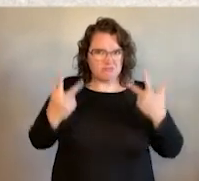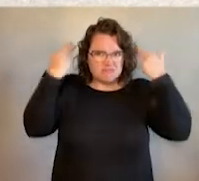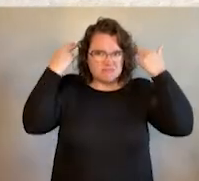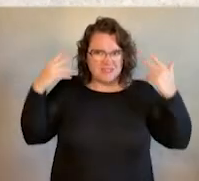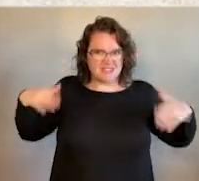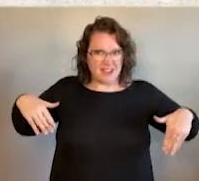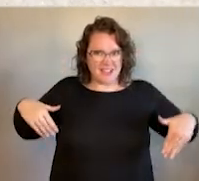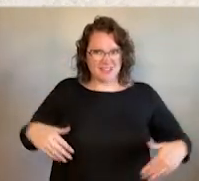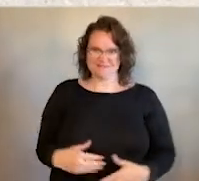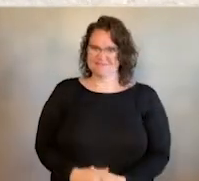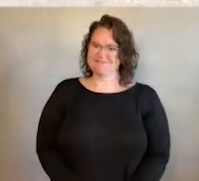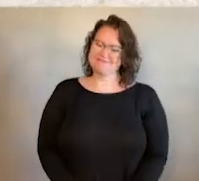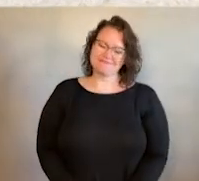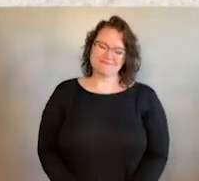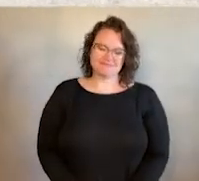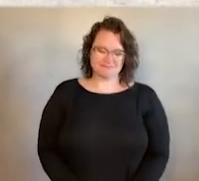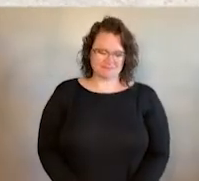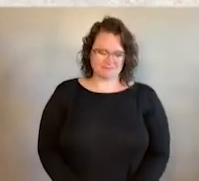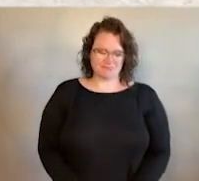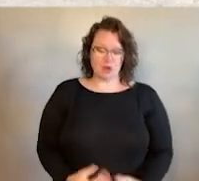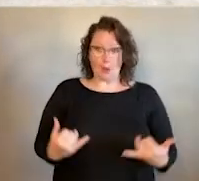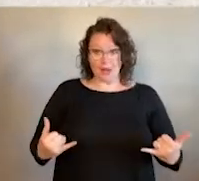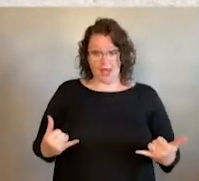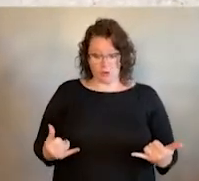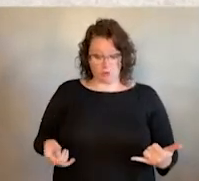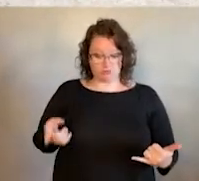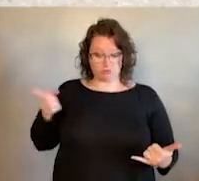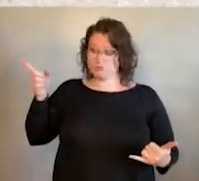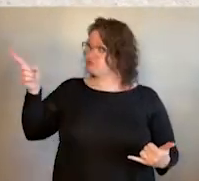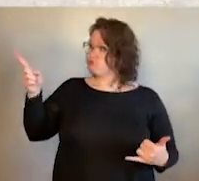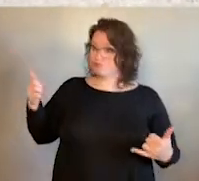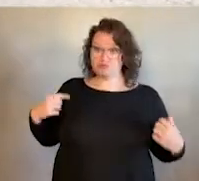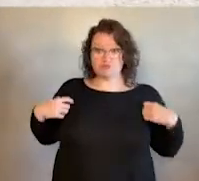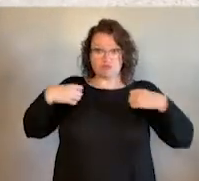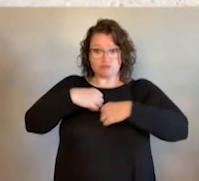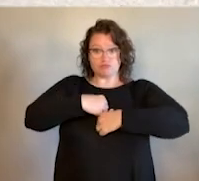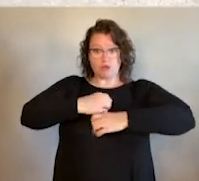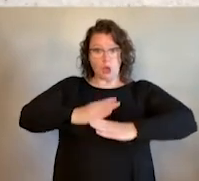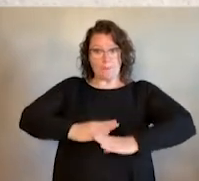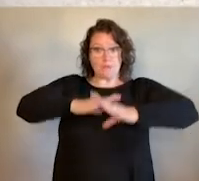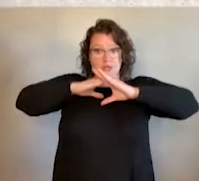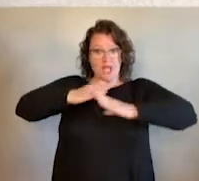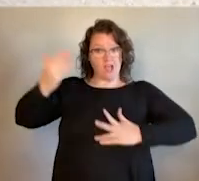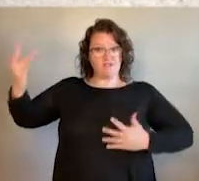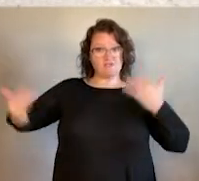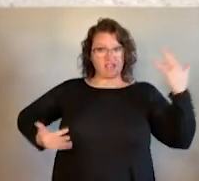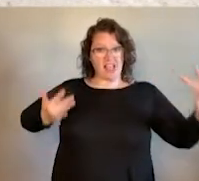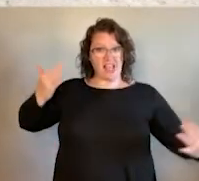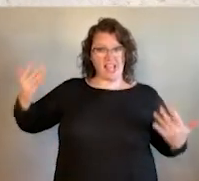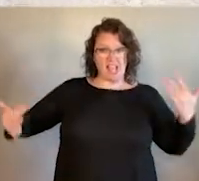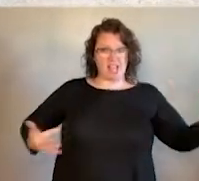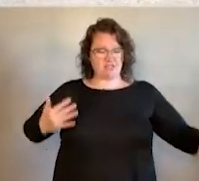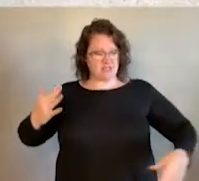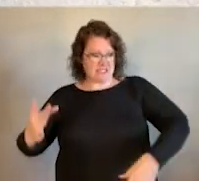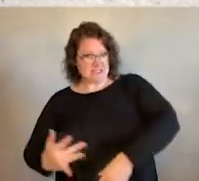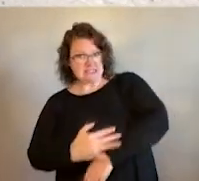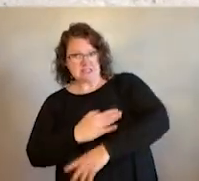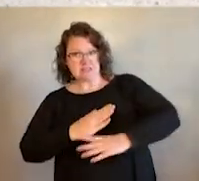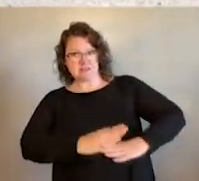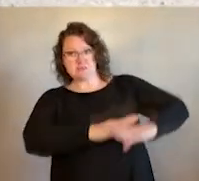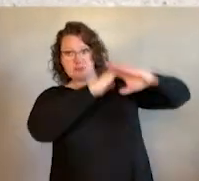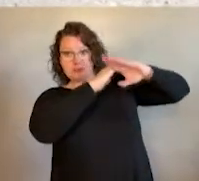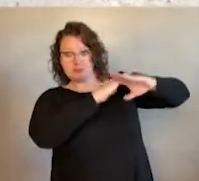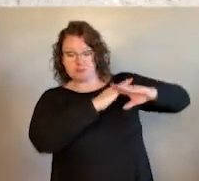yet. So, have my fire gear. This protects us against flames. It's very heat resistant. I have